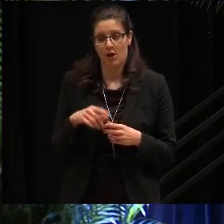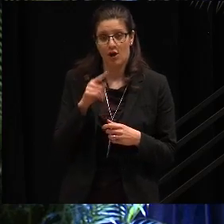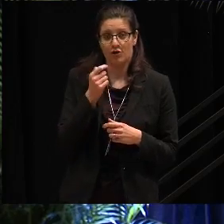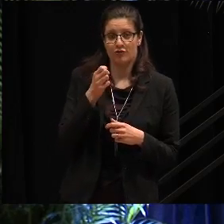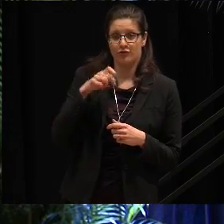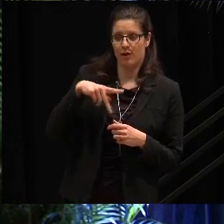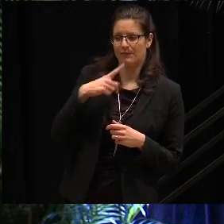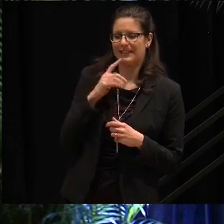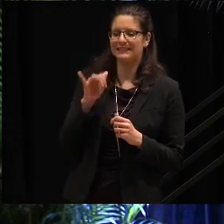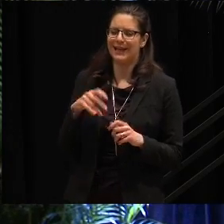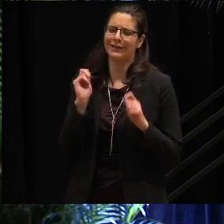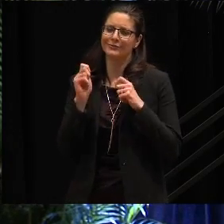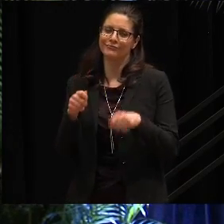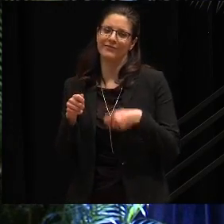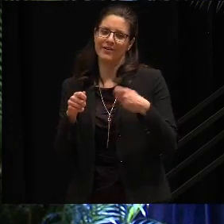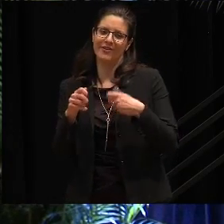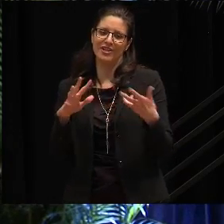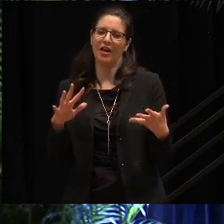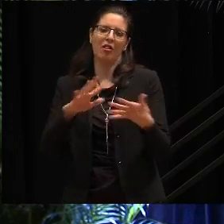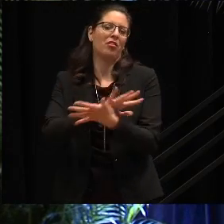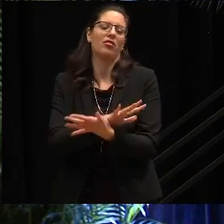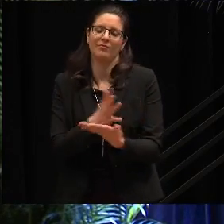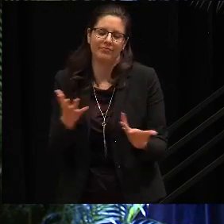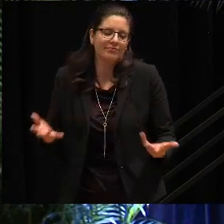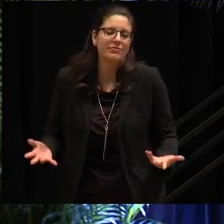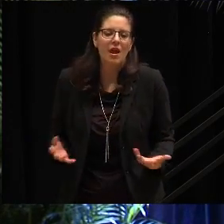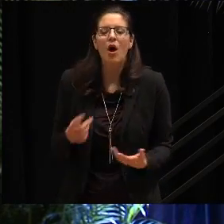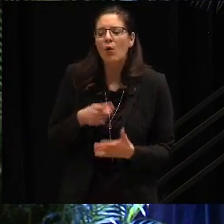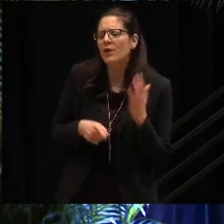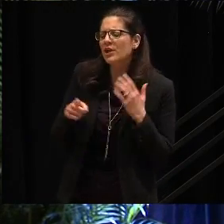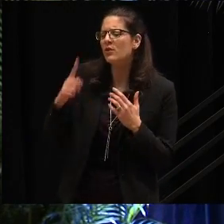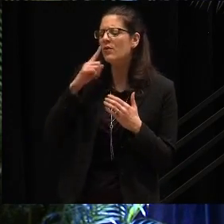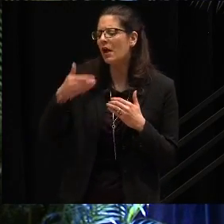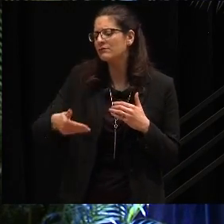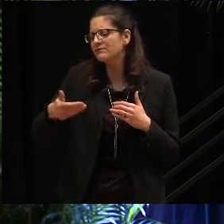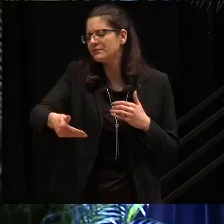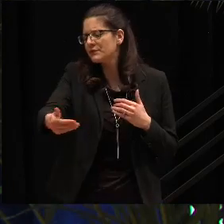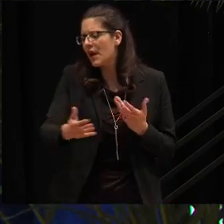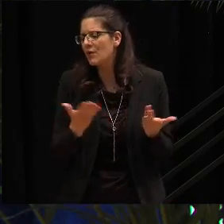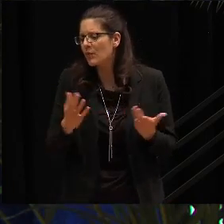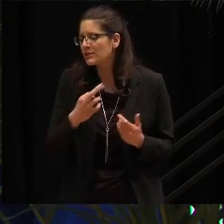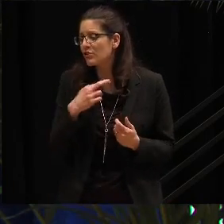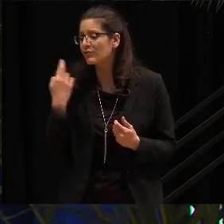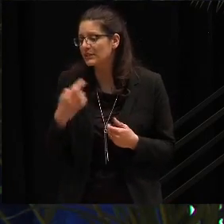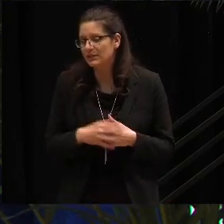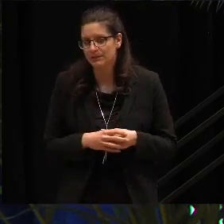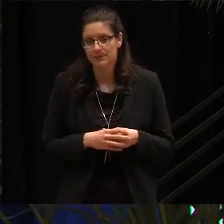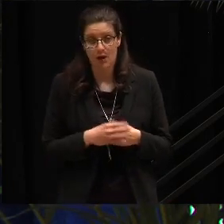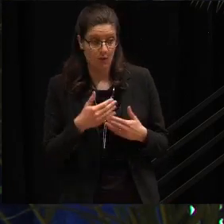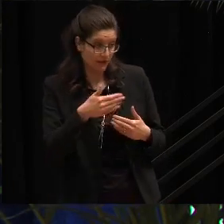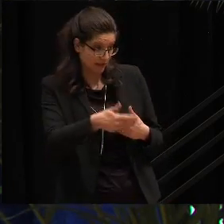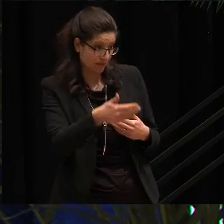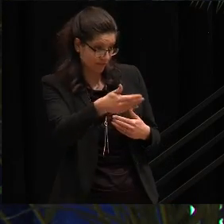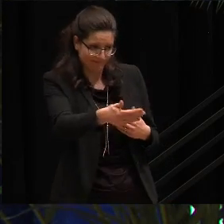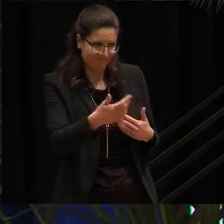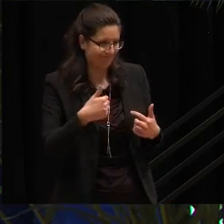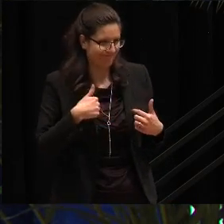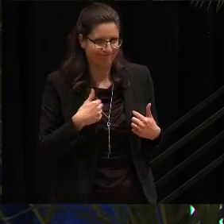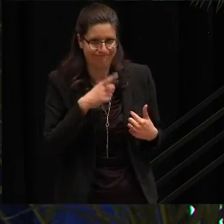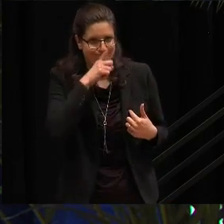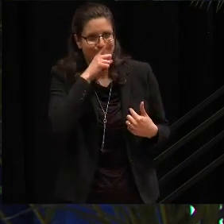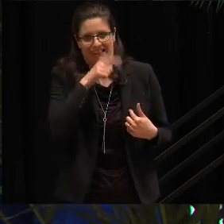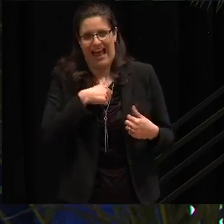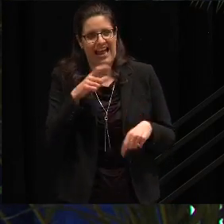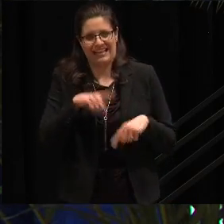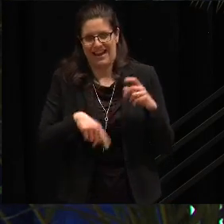a fishing expedition. Where do you see this headed, and what are the stakes? Well, where it's heading is beyond my pay grade or